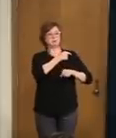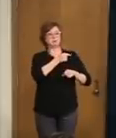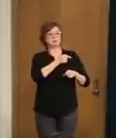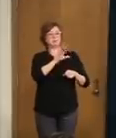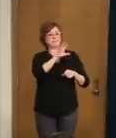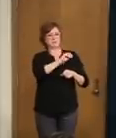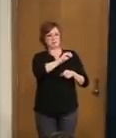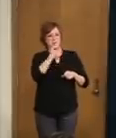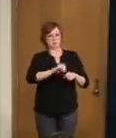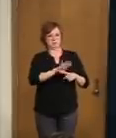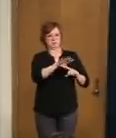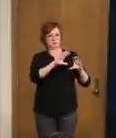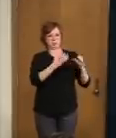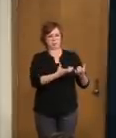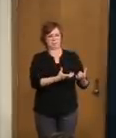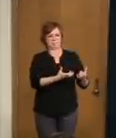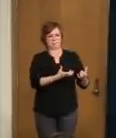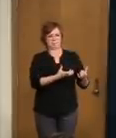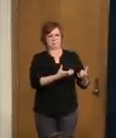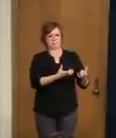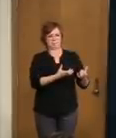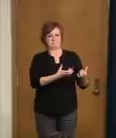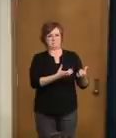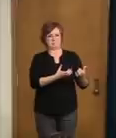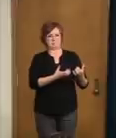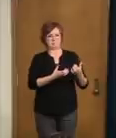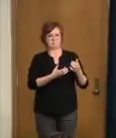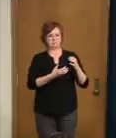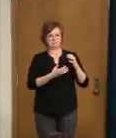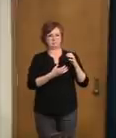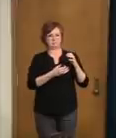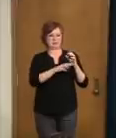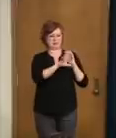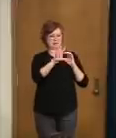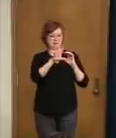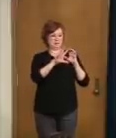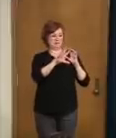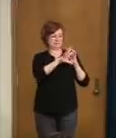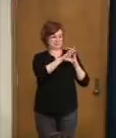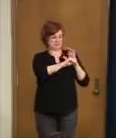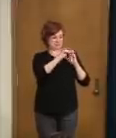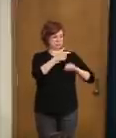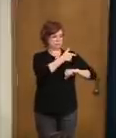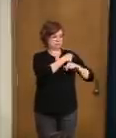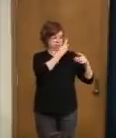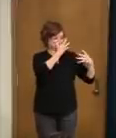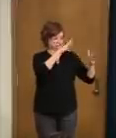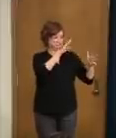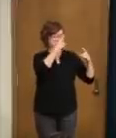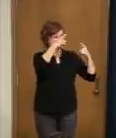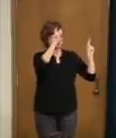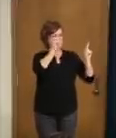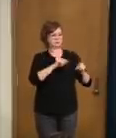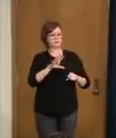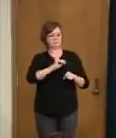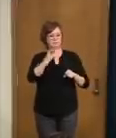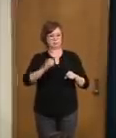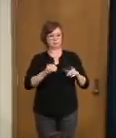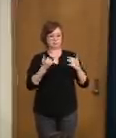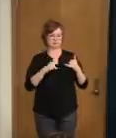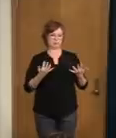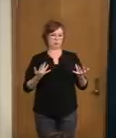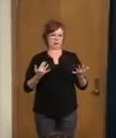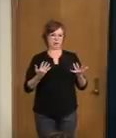approximately 50% of this group, leaving us short about half, obviously, of immunizing all of the